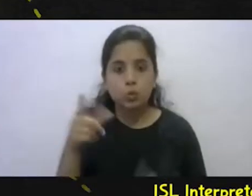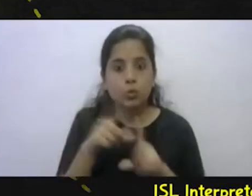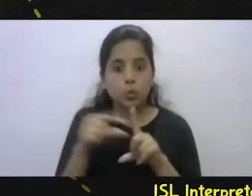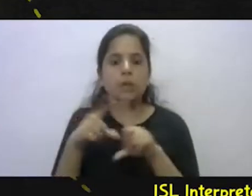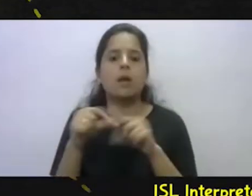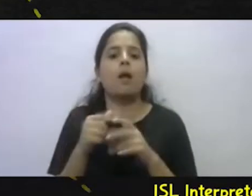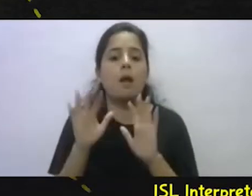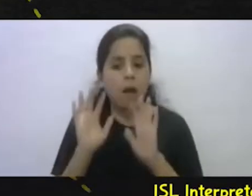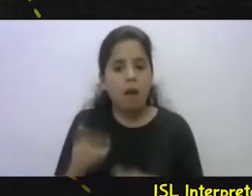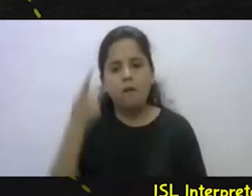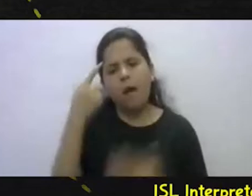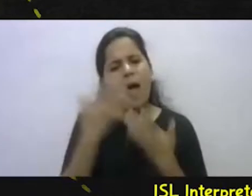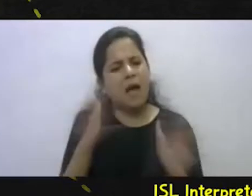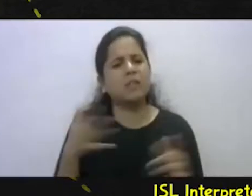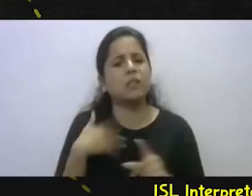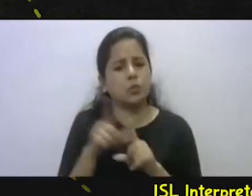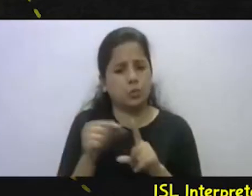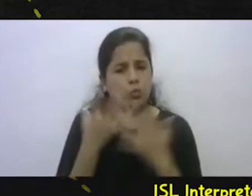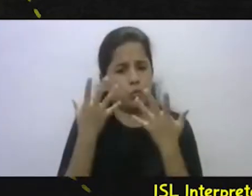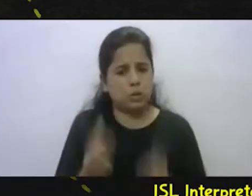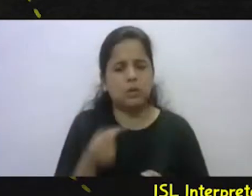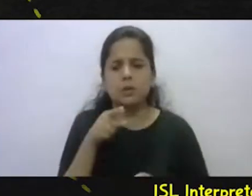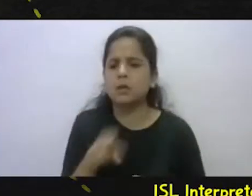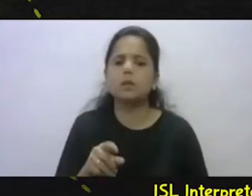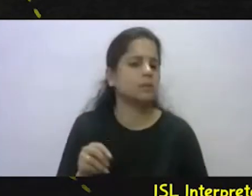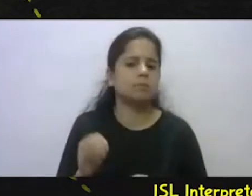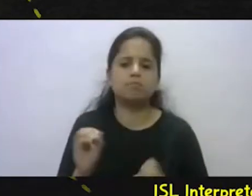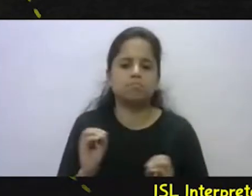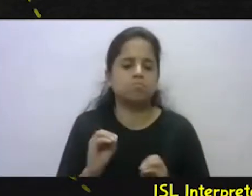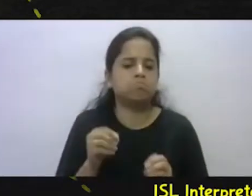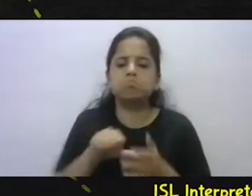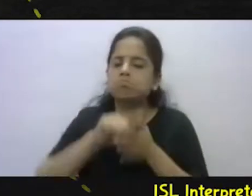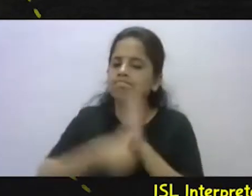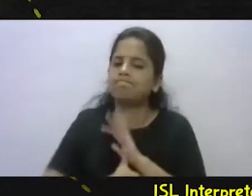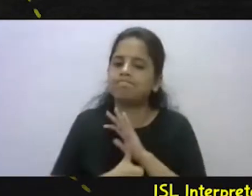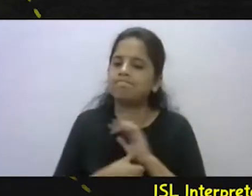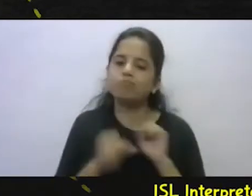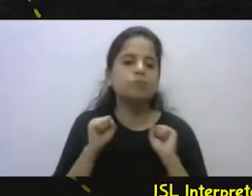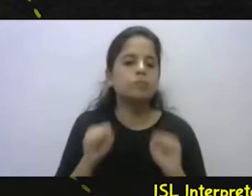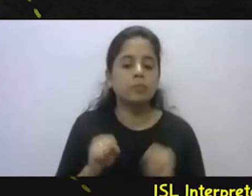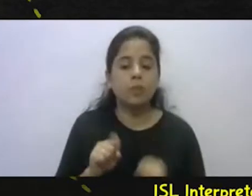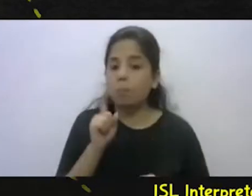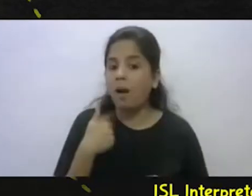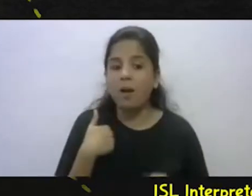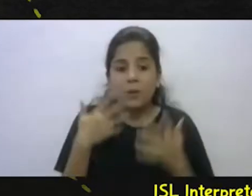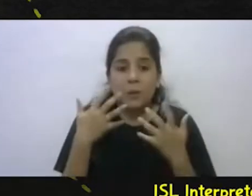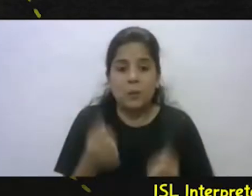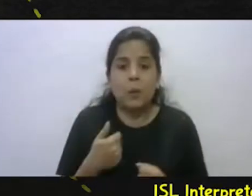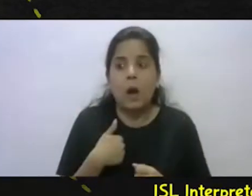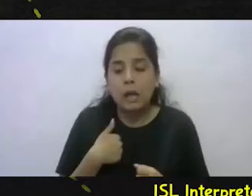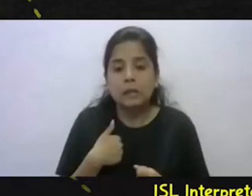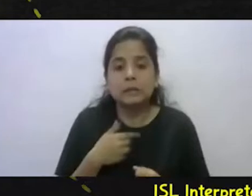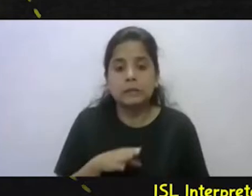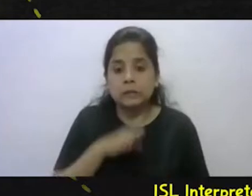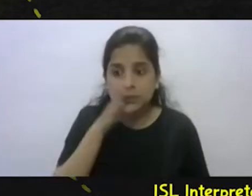data for everything that we want. That is absolutely impossible. perhaps we don't even want to reach to